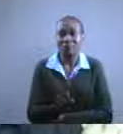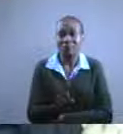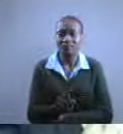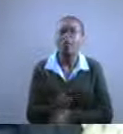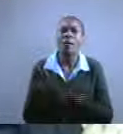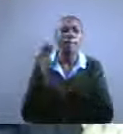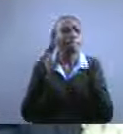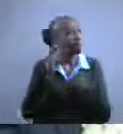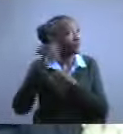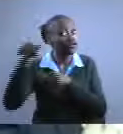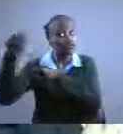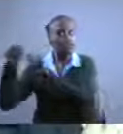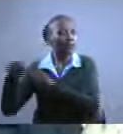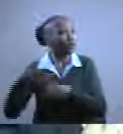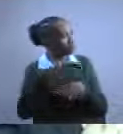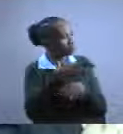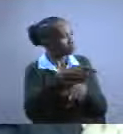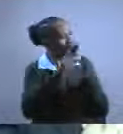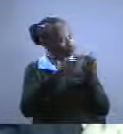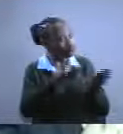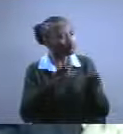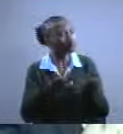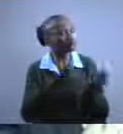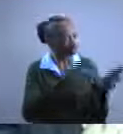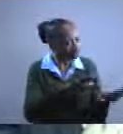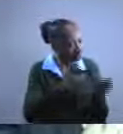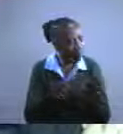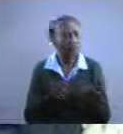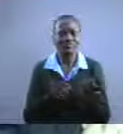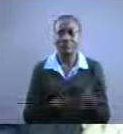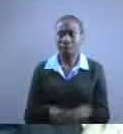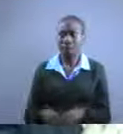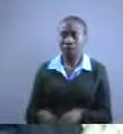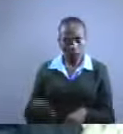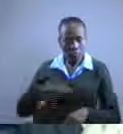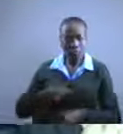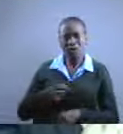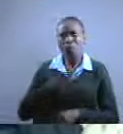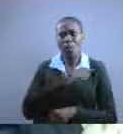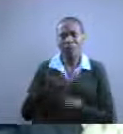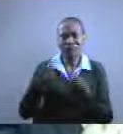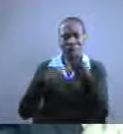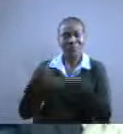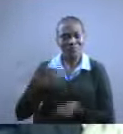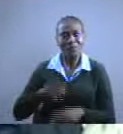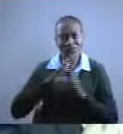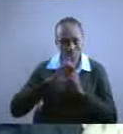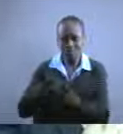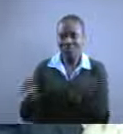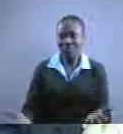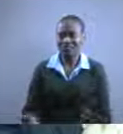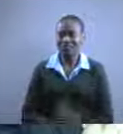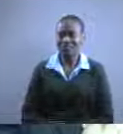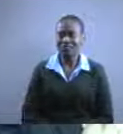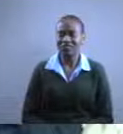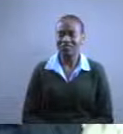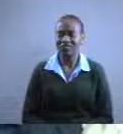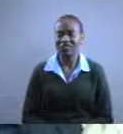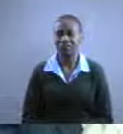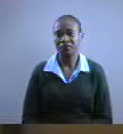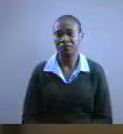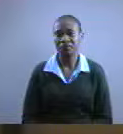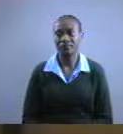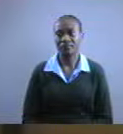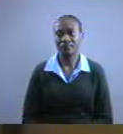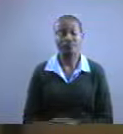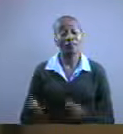Order, members, order. Point of order, Mr. Speaker. There's no point of order. I'm responding to Point of order. Firstly,